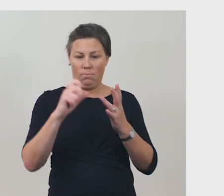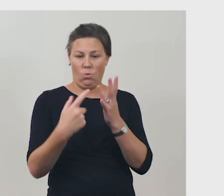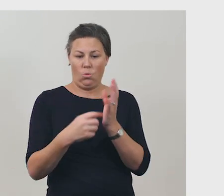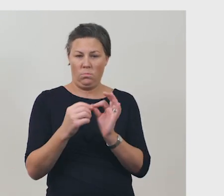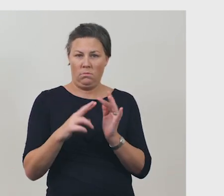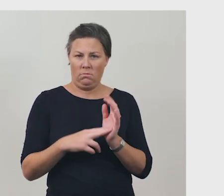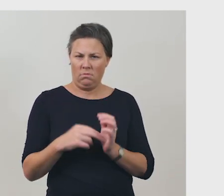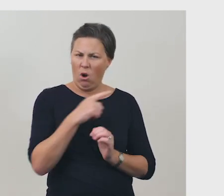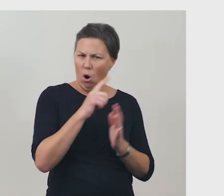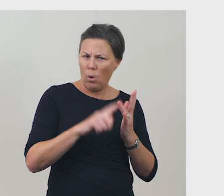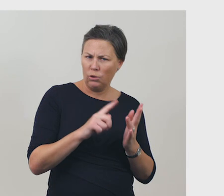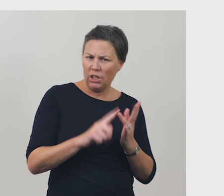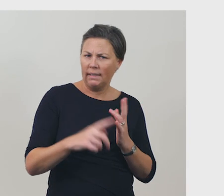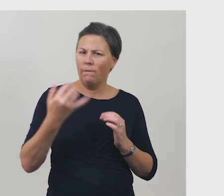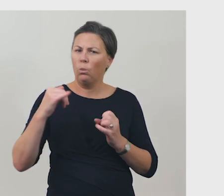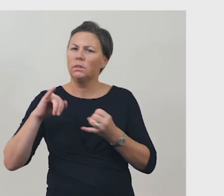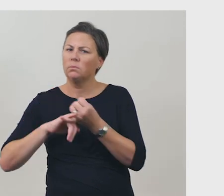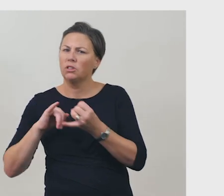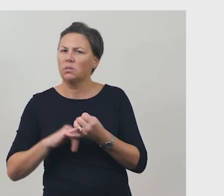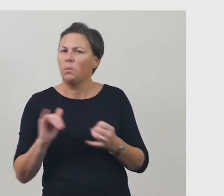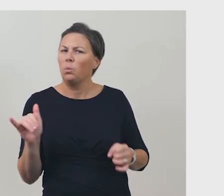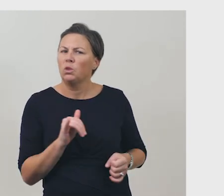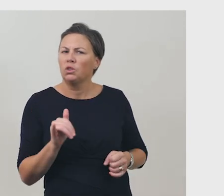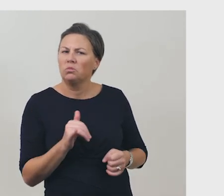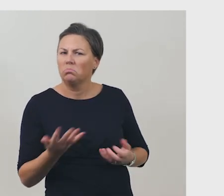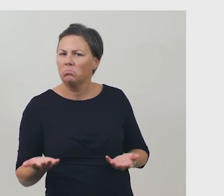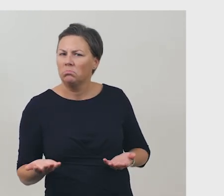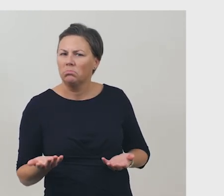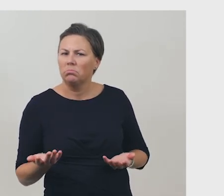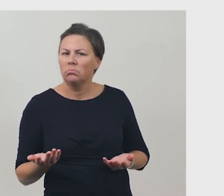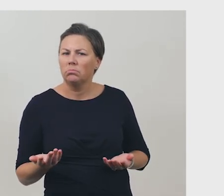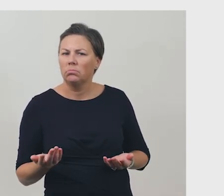this an example of objective language or subjective language?